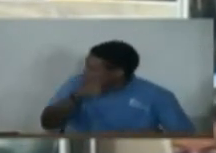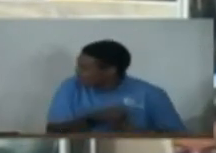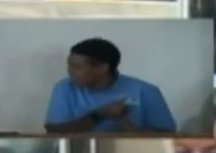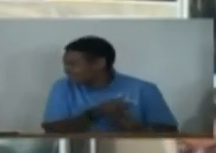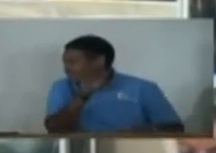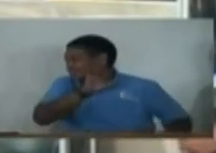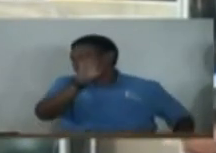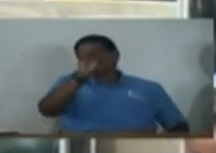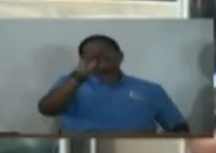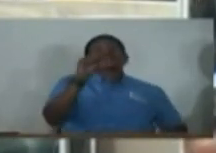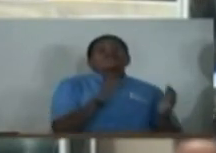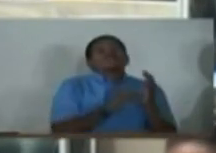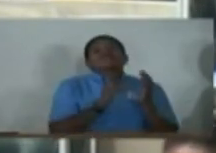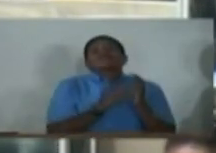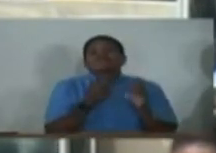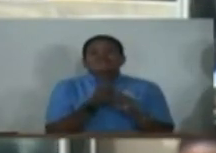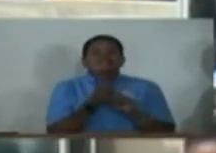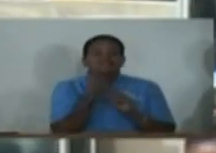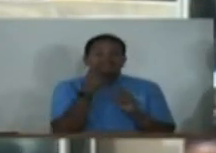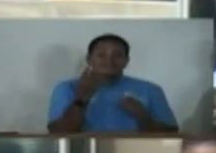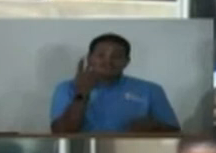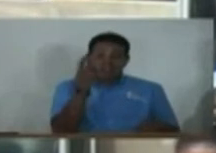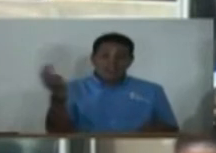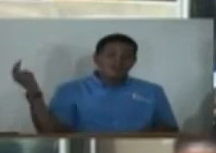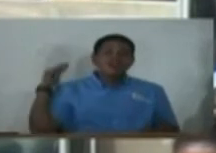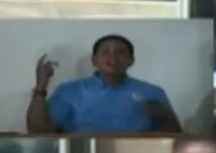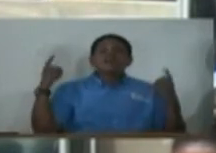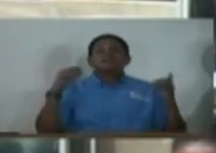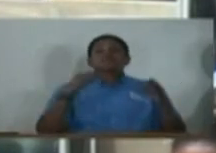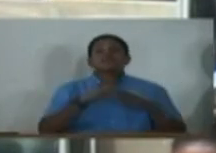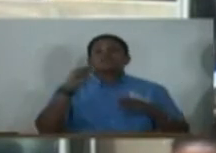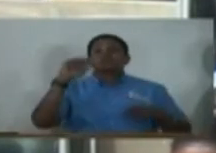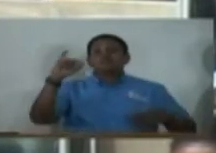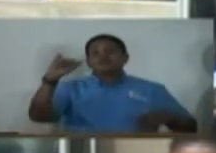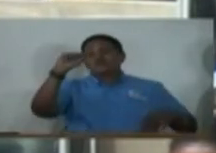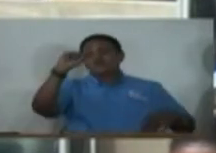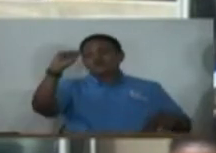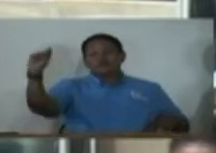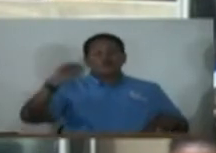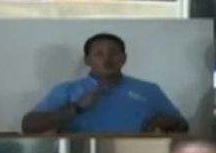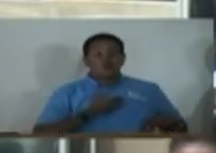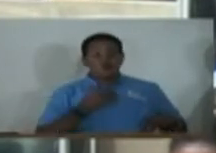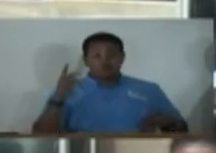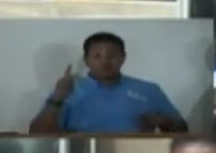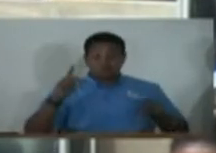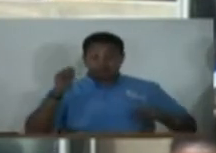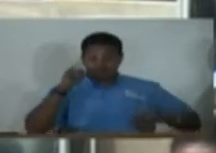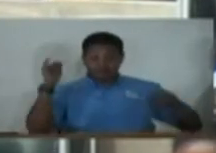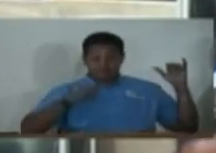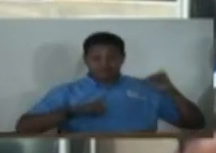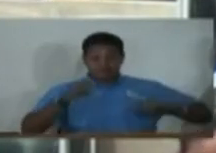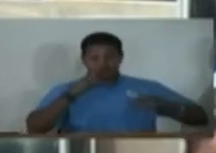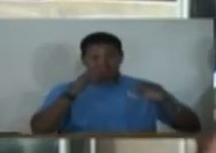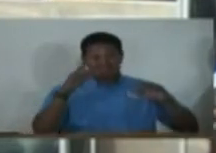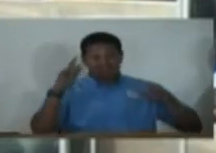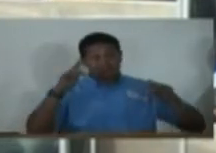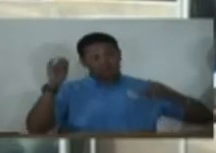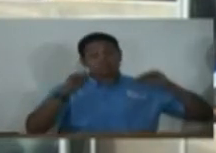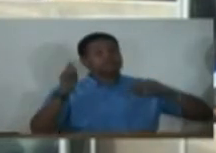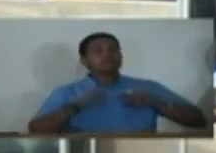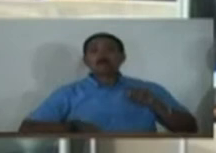90,000. Recall that in May 2020, our borders were closed.